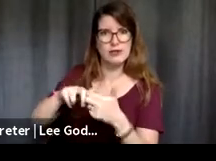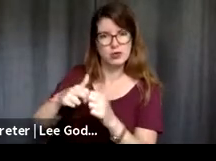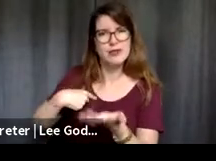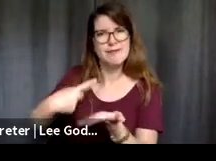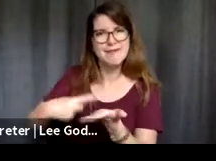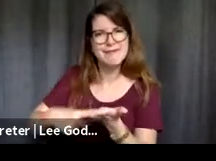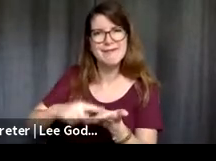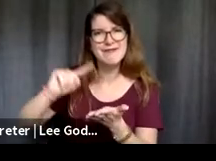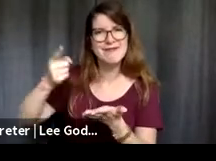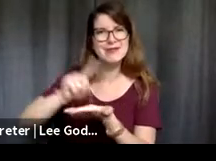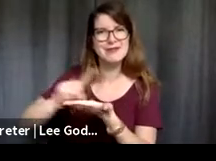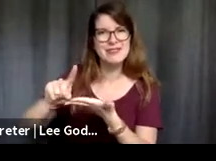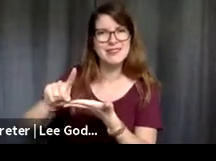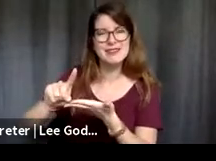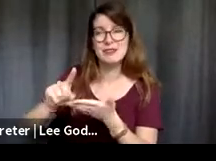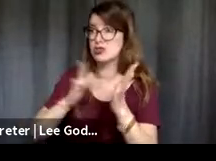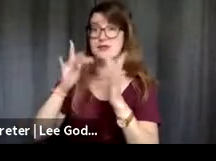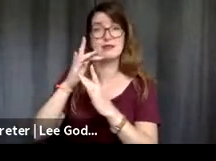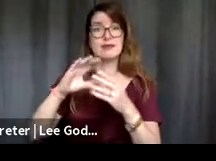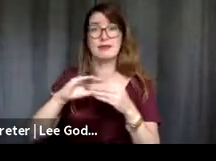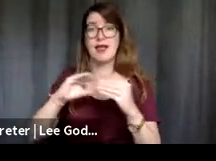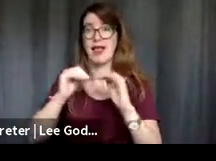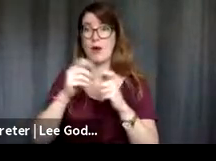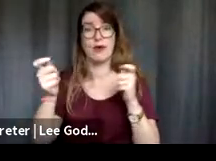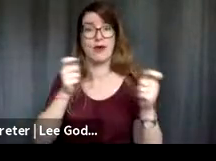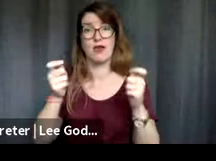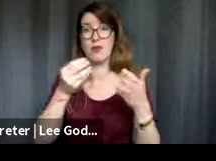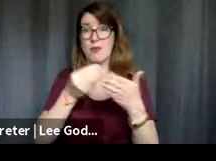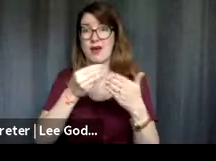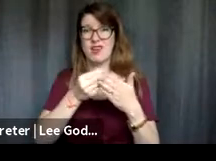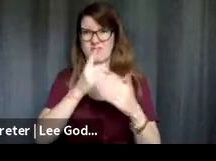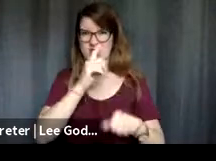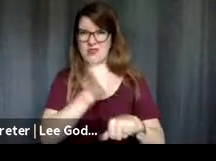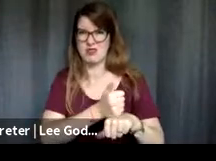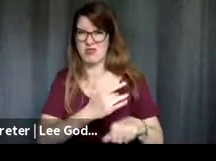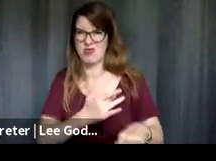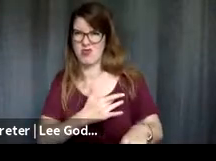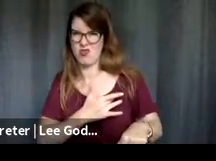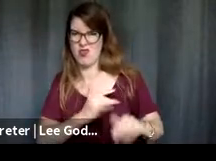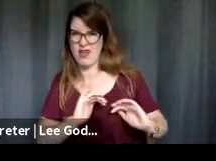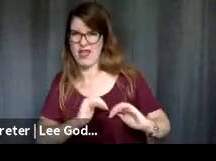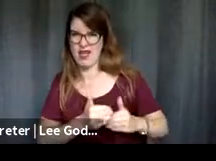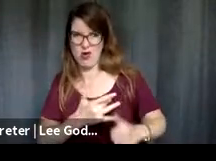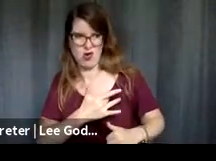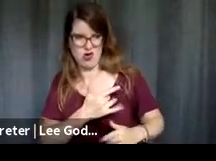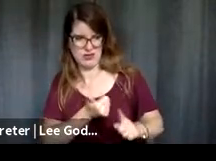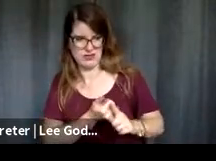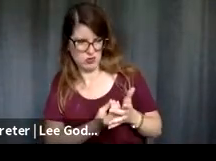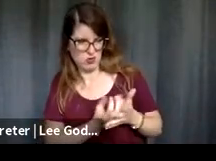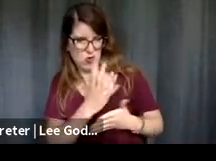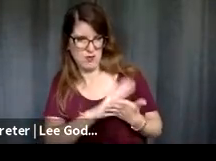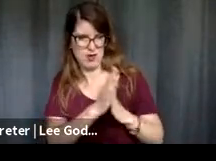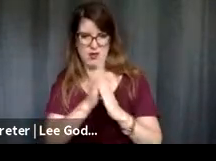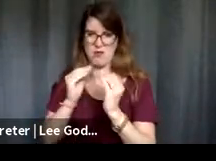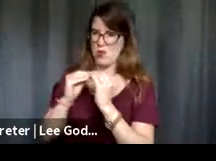Jesus is saying, really, the way we handle our money is a test of our hearts. How are our hearts growing to be more like